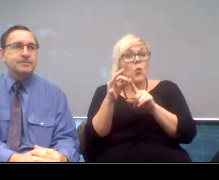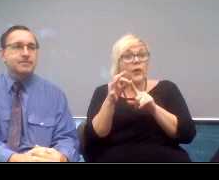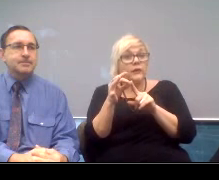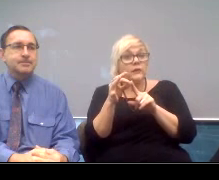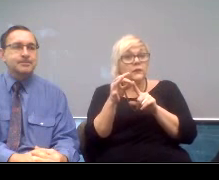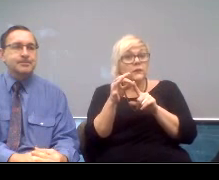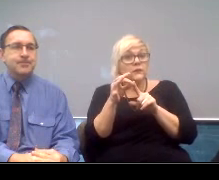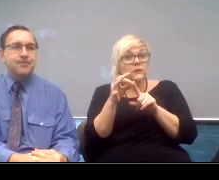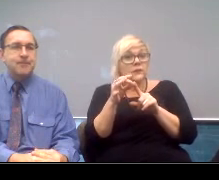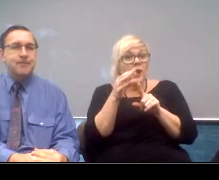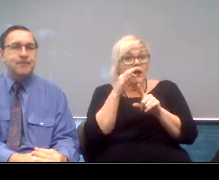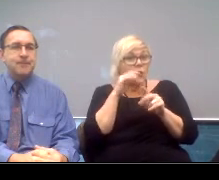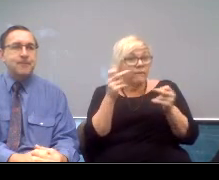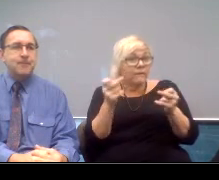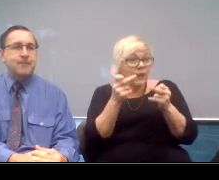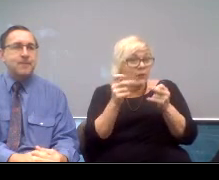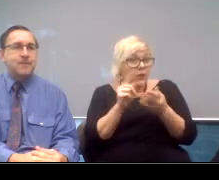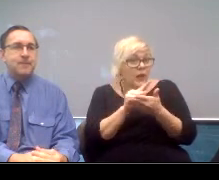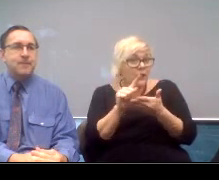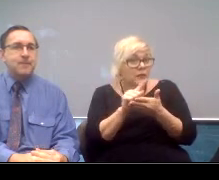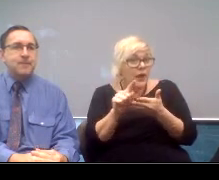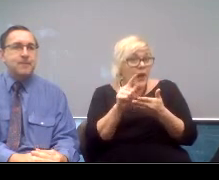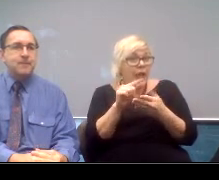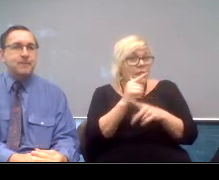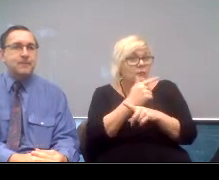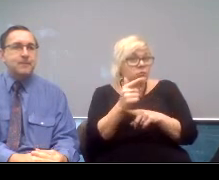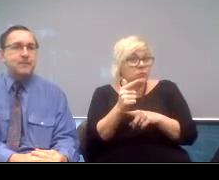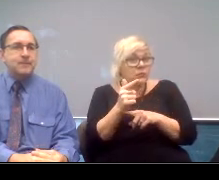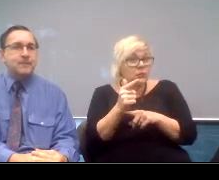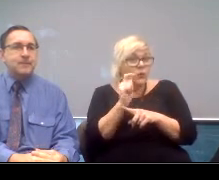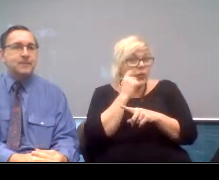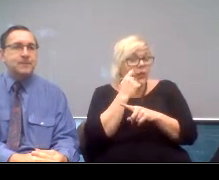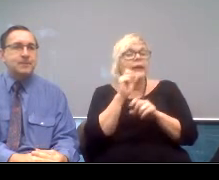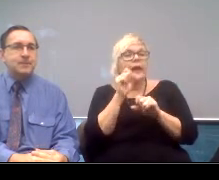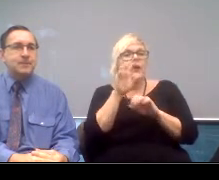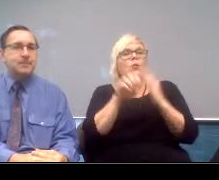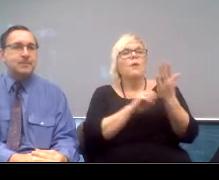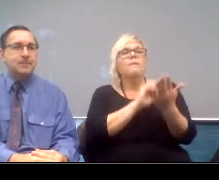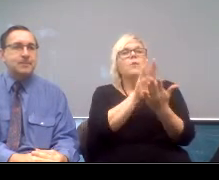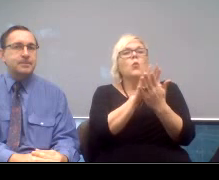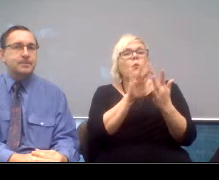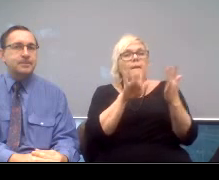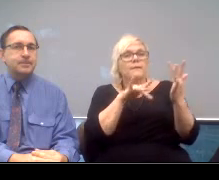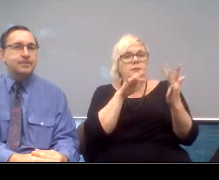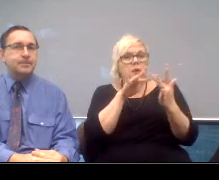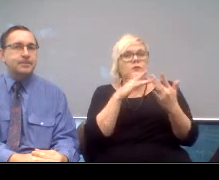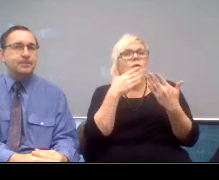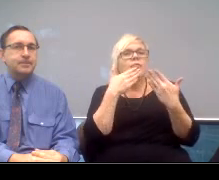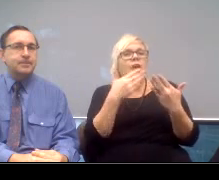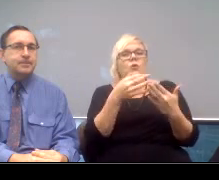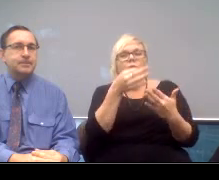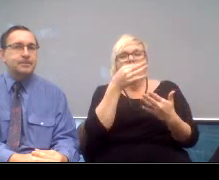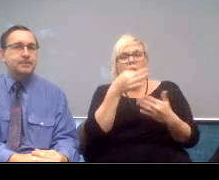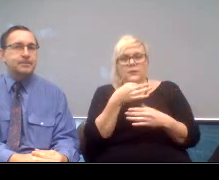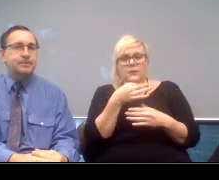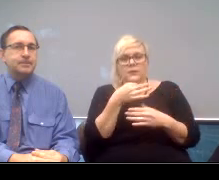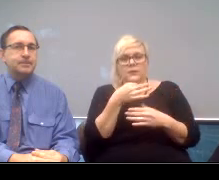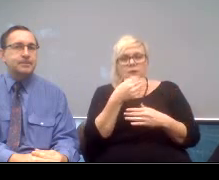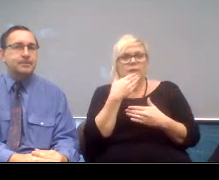available afterwards, and the recording will be posted on the website. So thanks, Natalie, for that